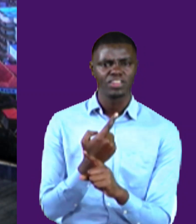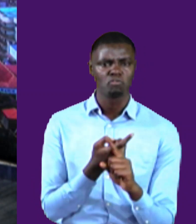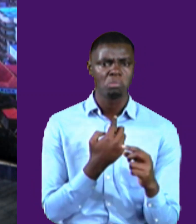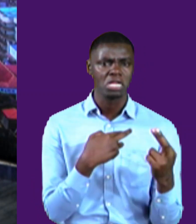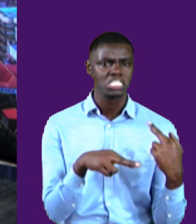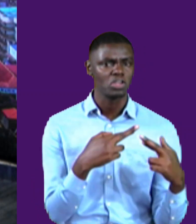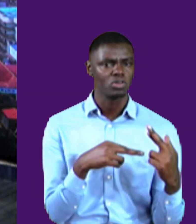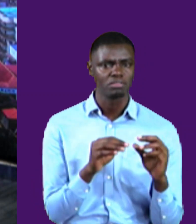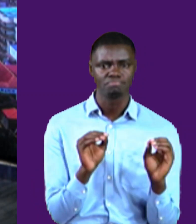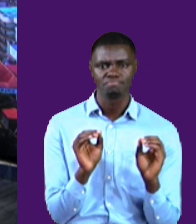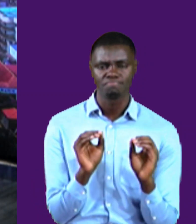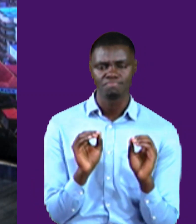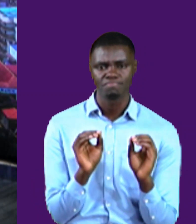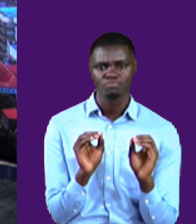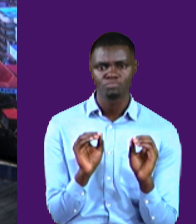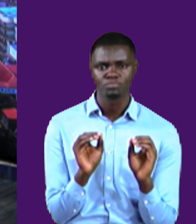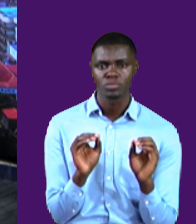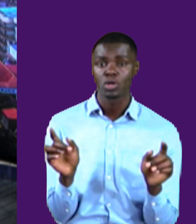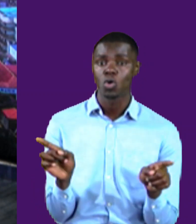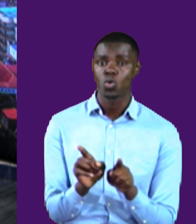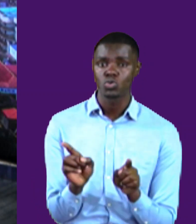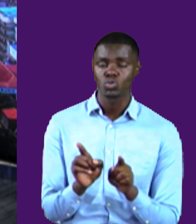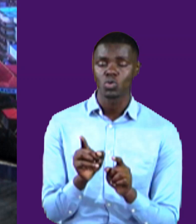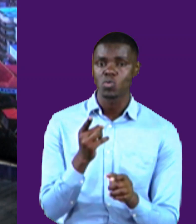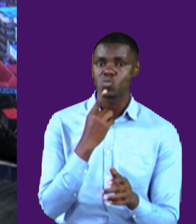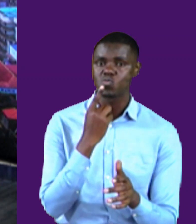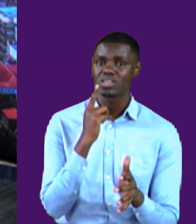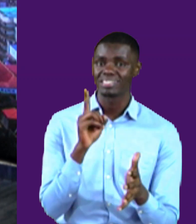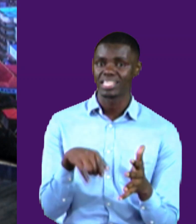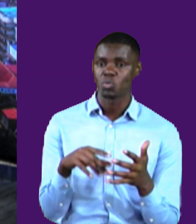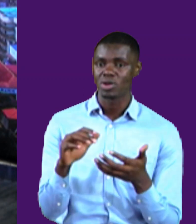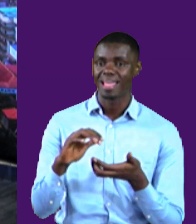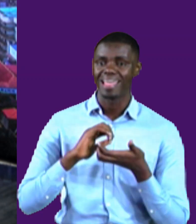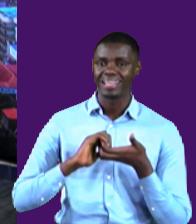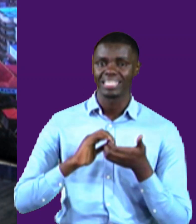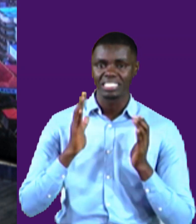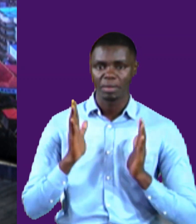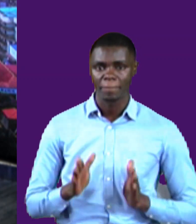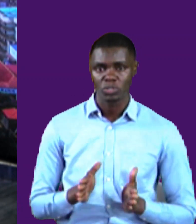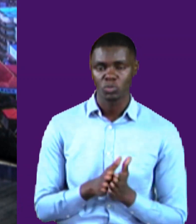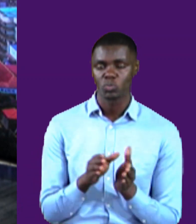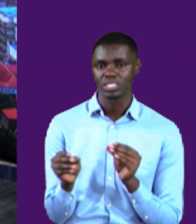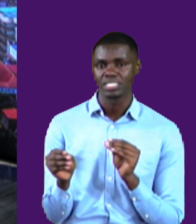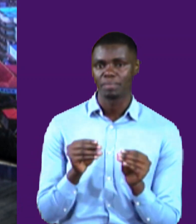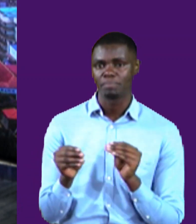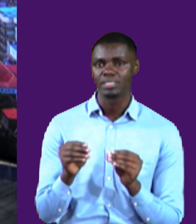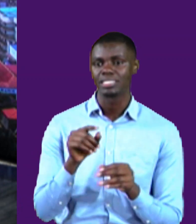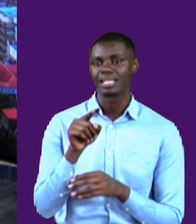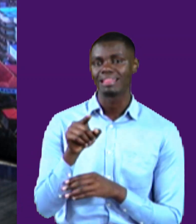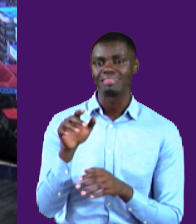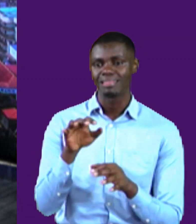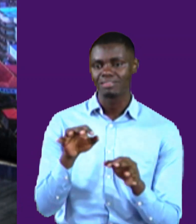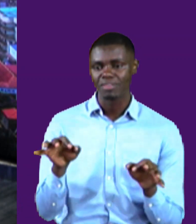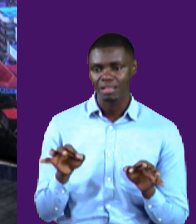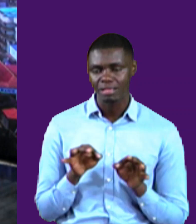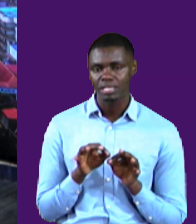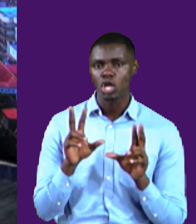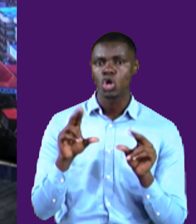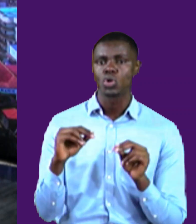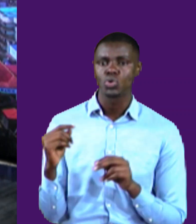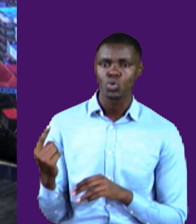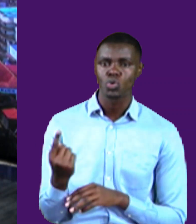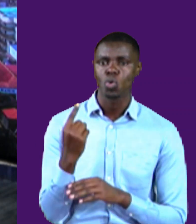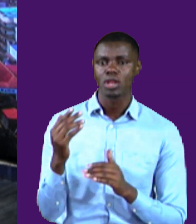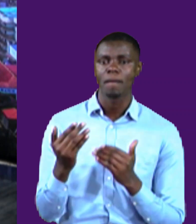recycling. And then we can also say engaging persons with disabilities in this field not